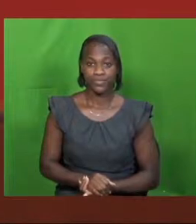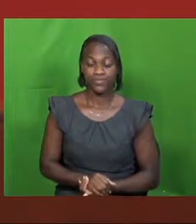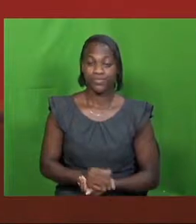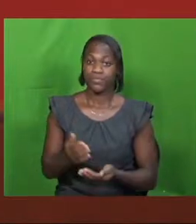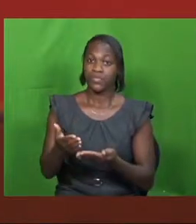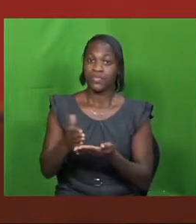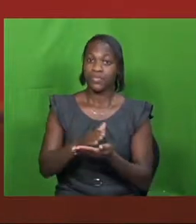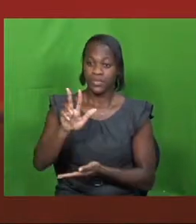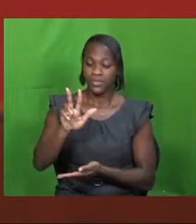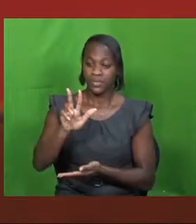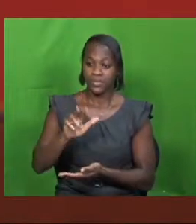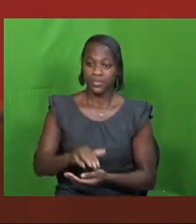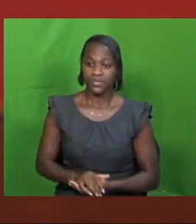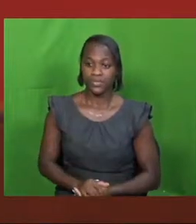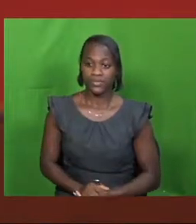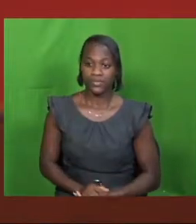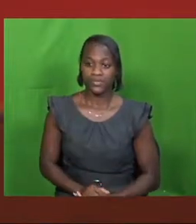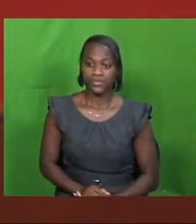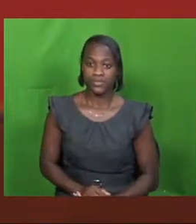Page 3.